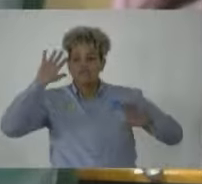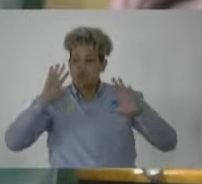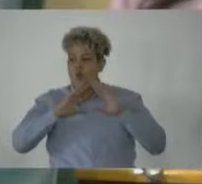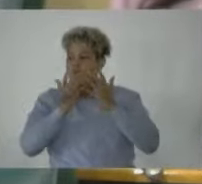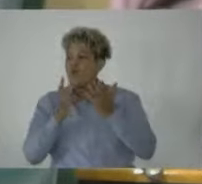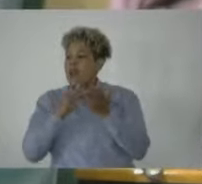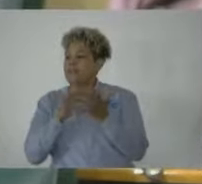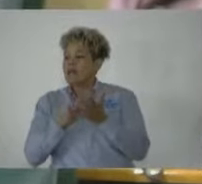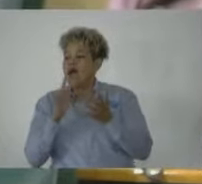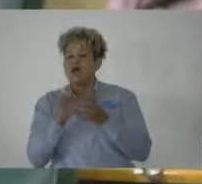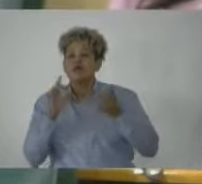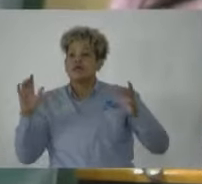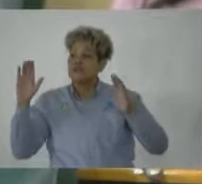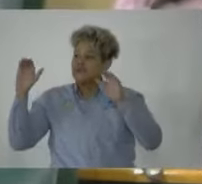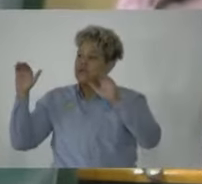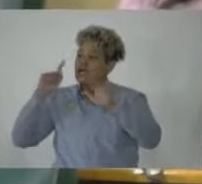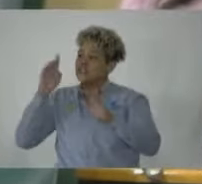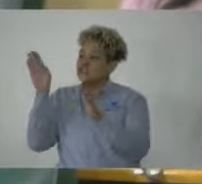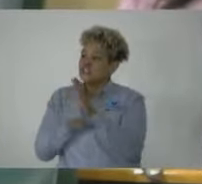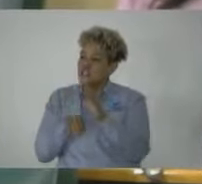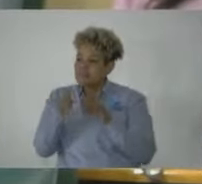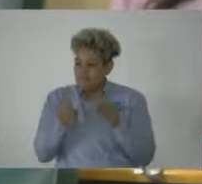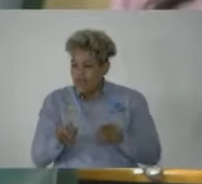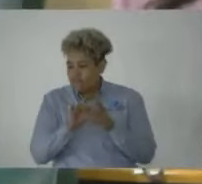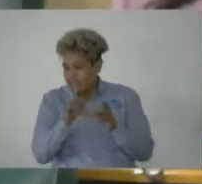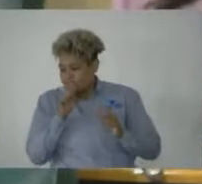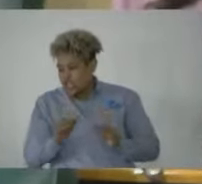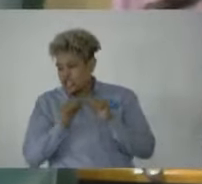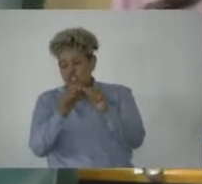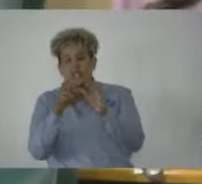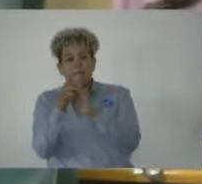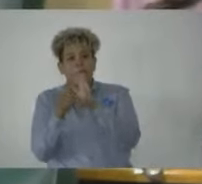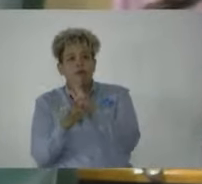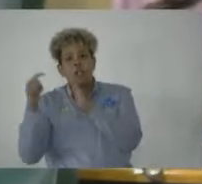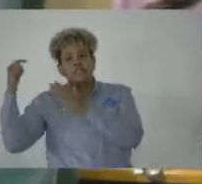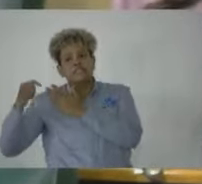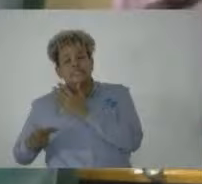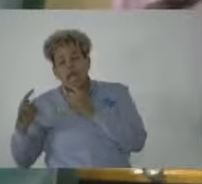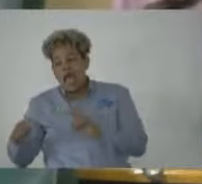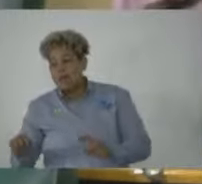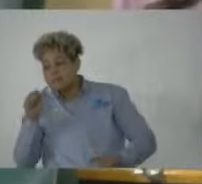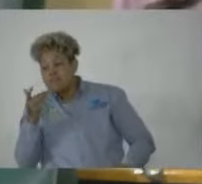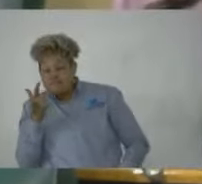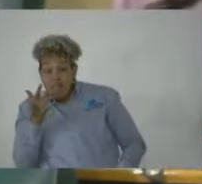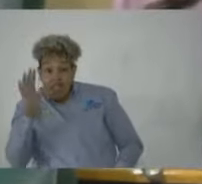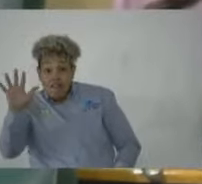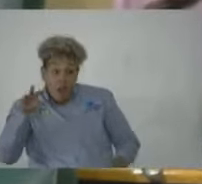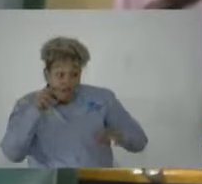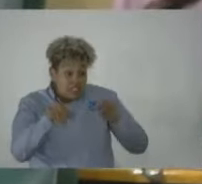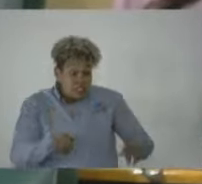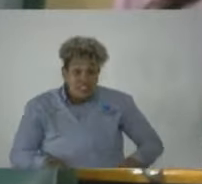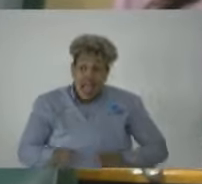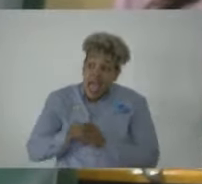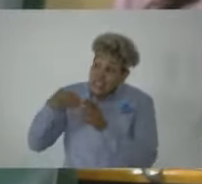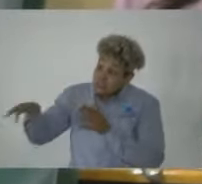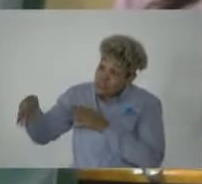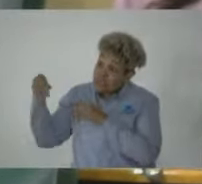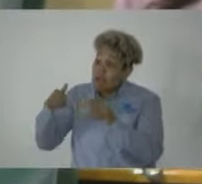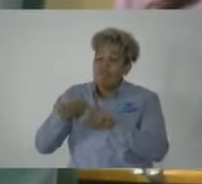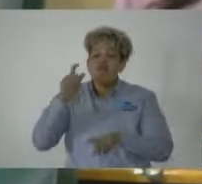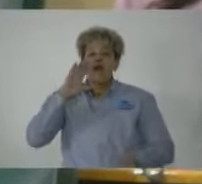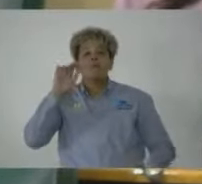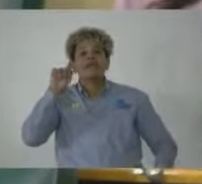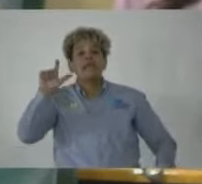Bank and their cheap financing, along with their sustainable policy prescriptions, in favor of expensive financing from capital